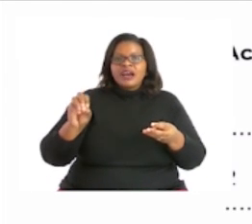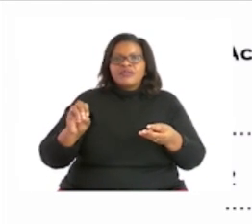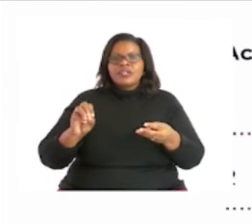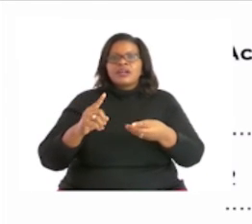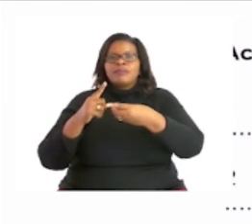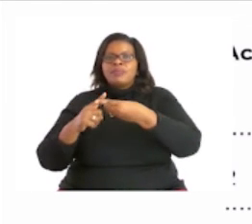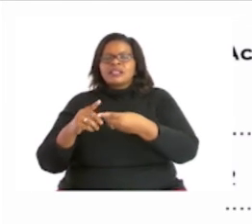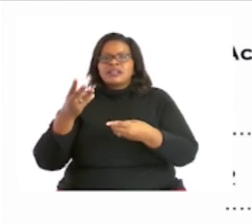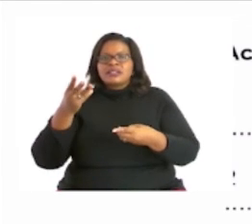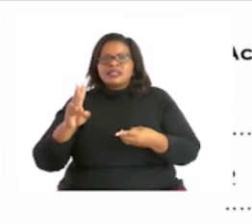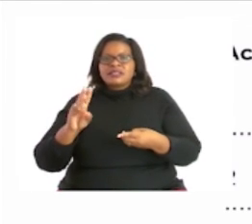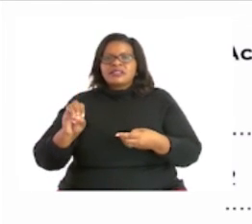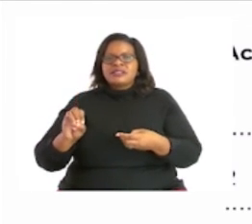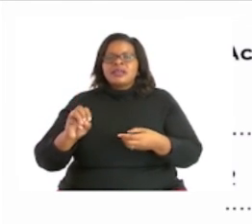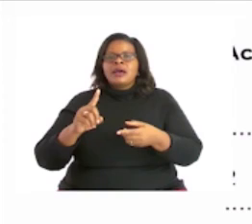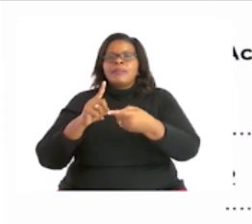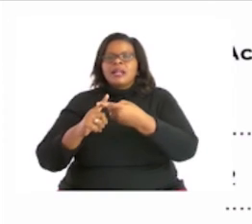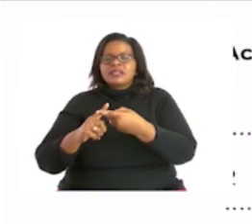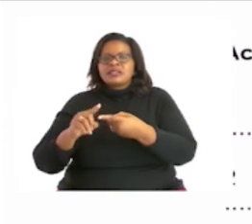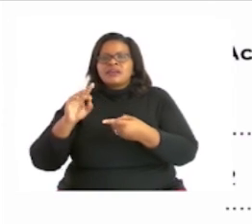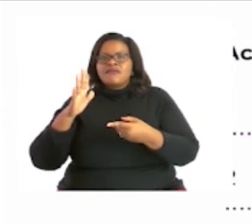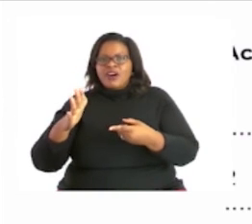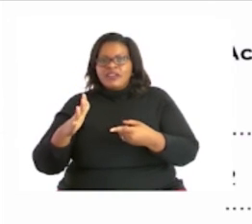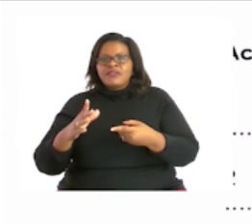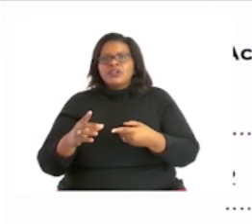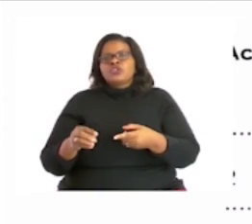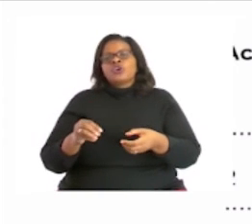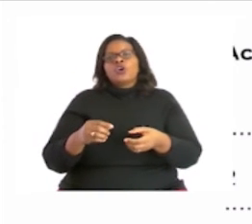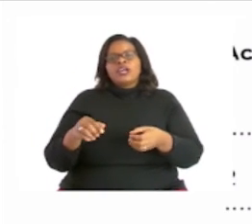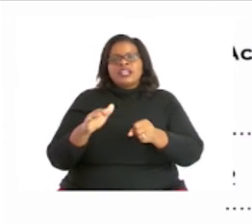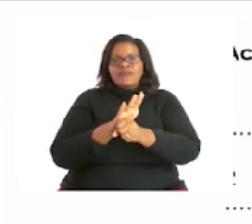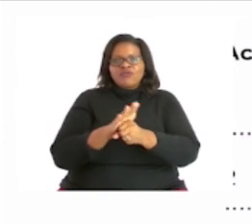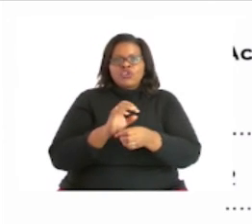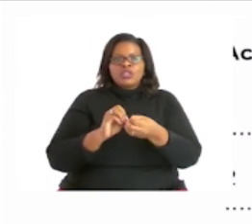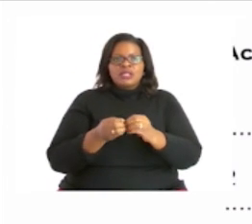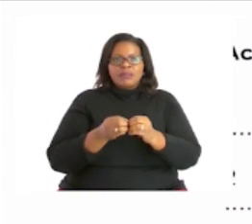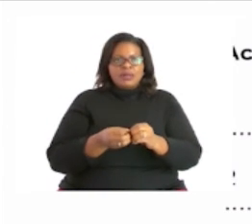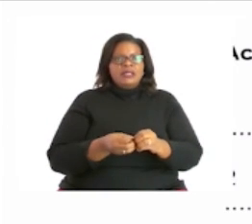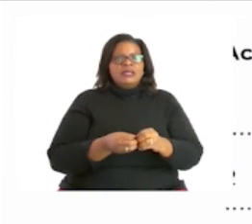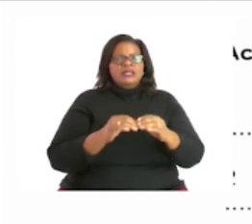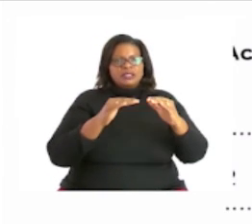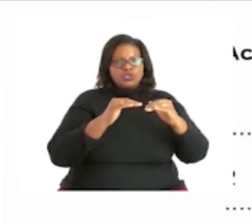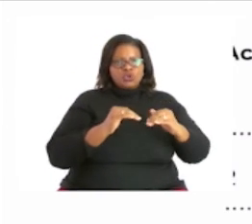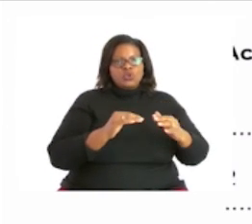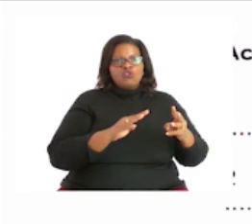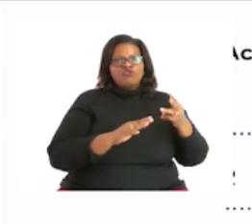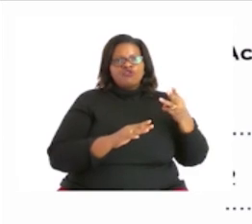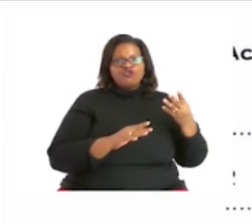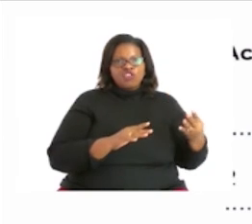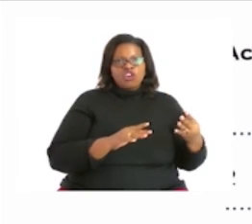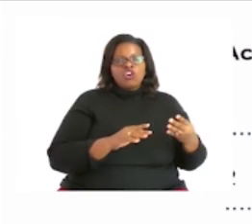5 as an ordinary number. Number 4, write the expanded notation below as